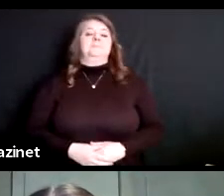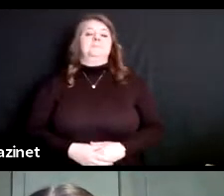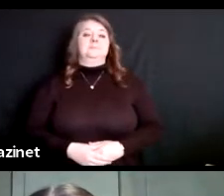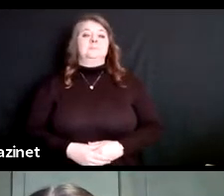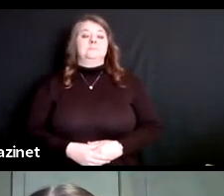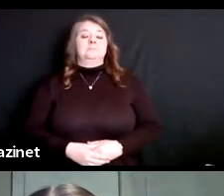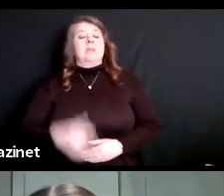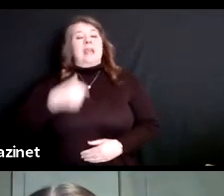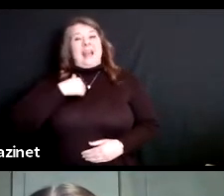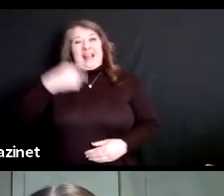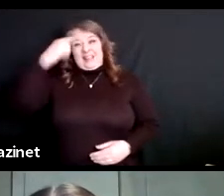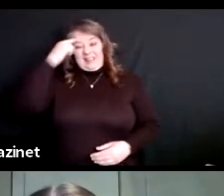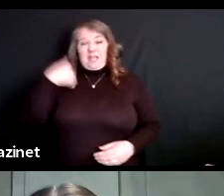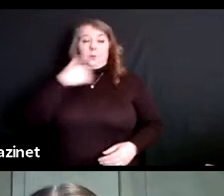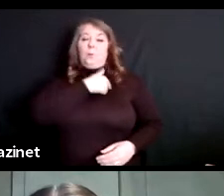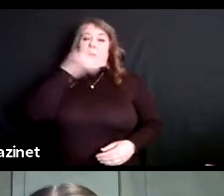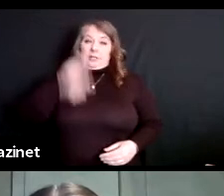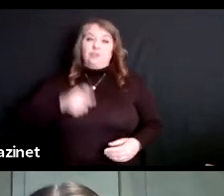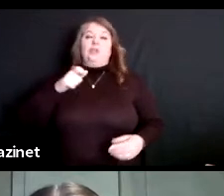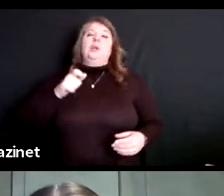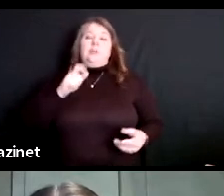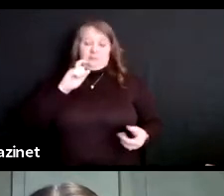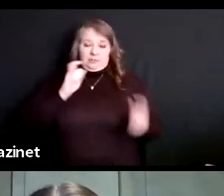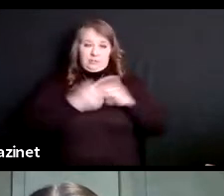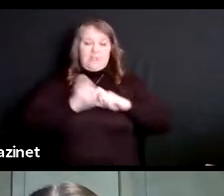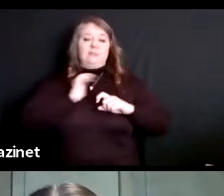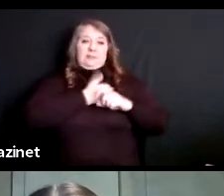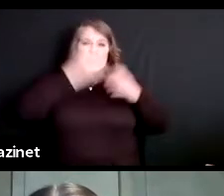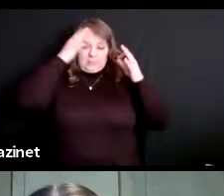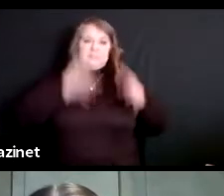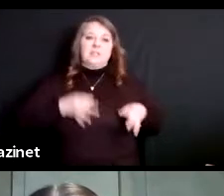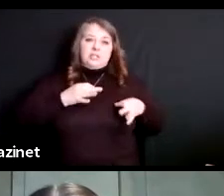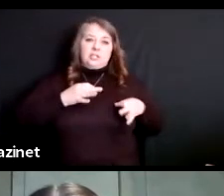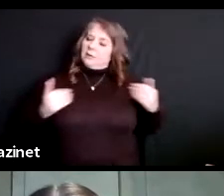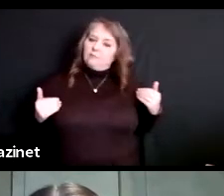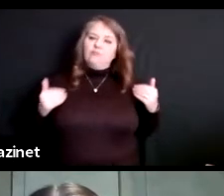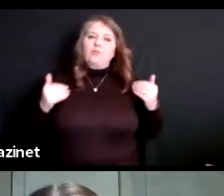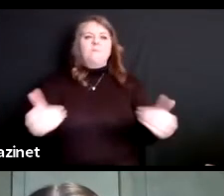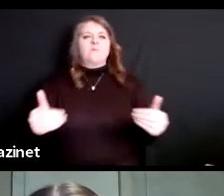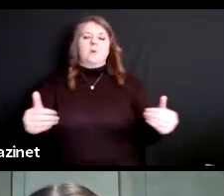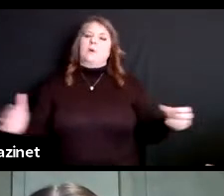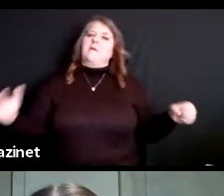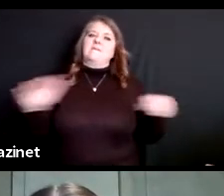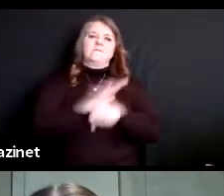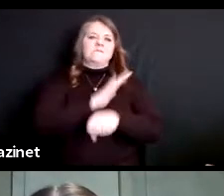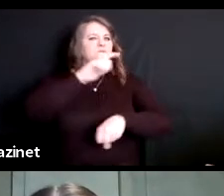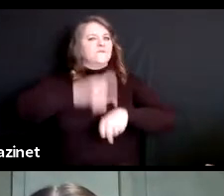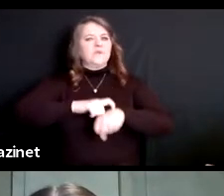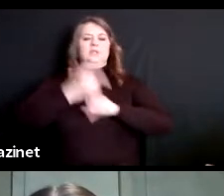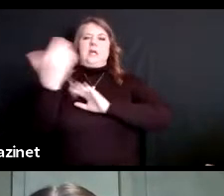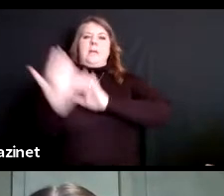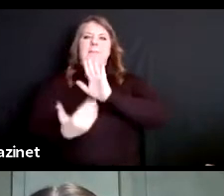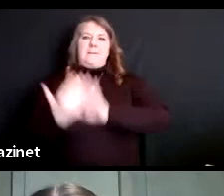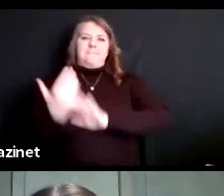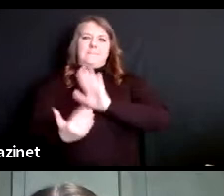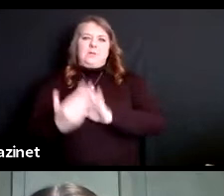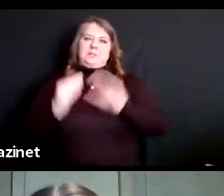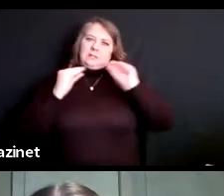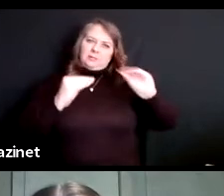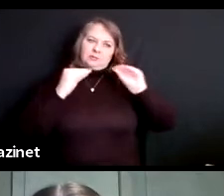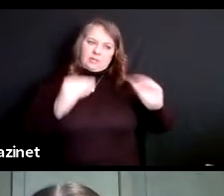I think that we should reconsider this decision and move forward with full-time instruction that's in person. A